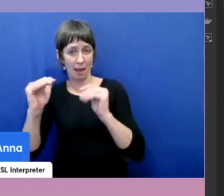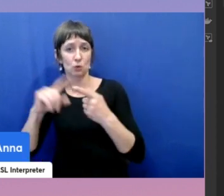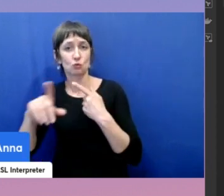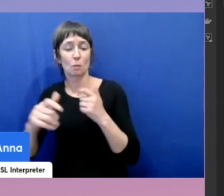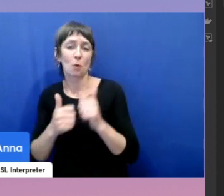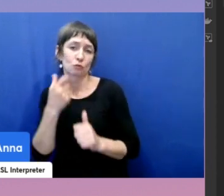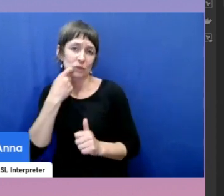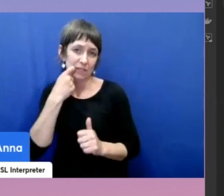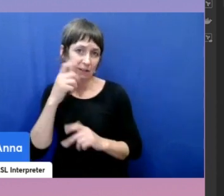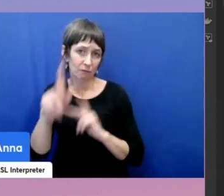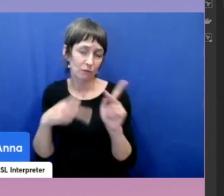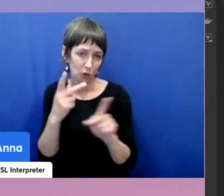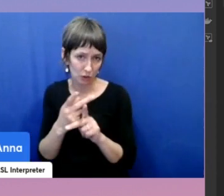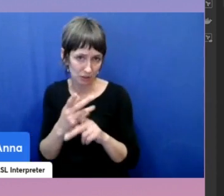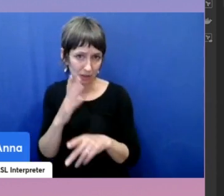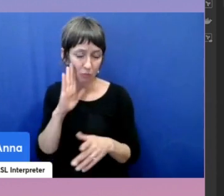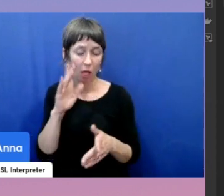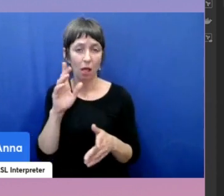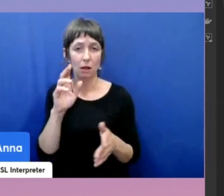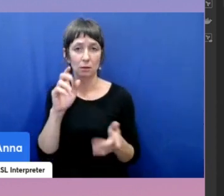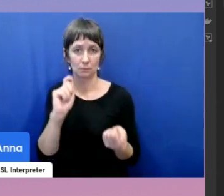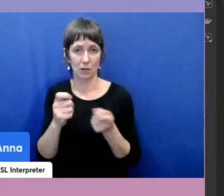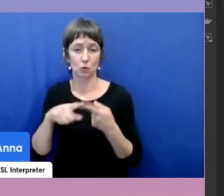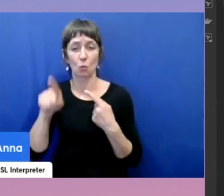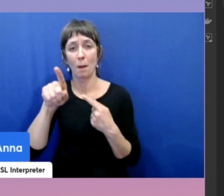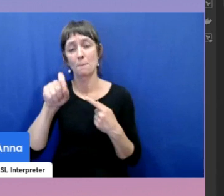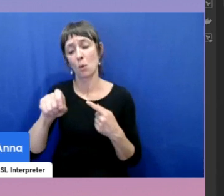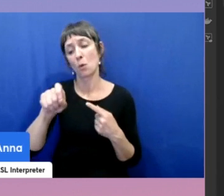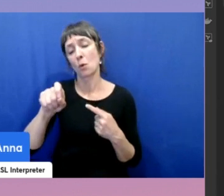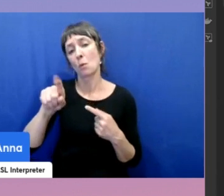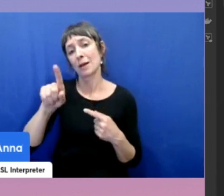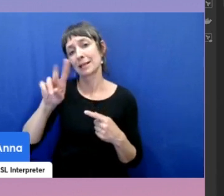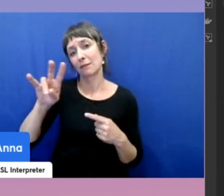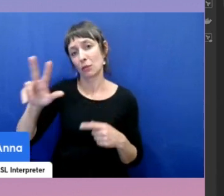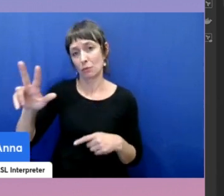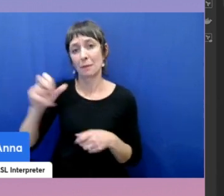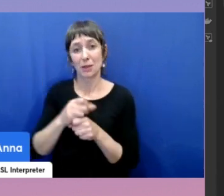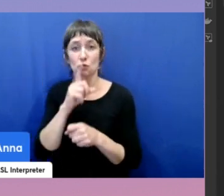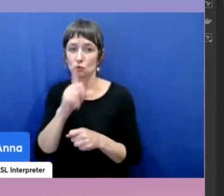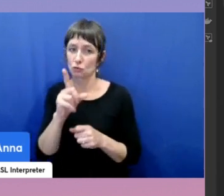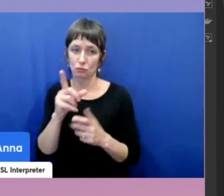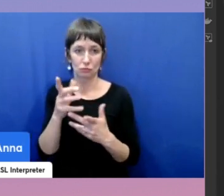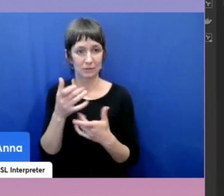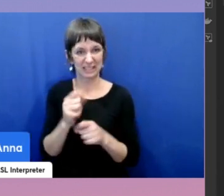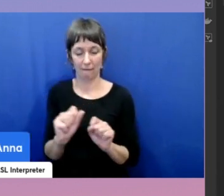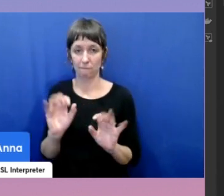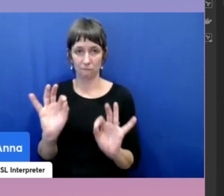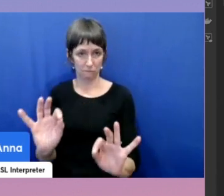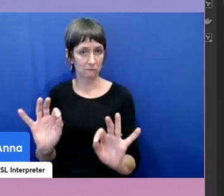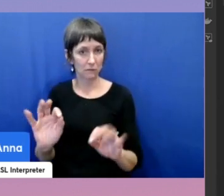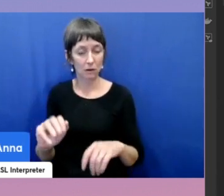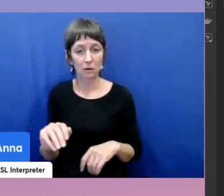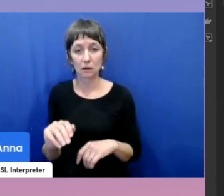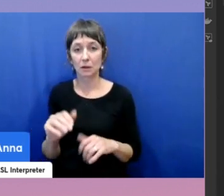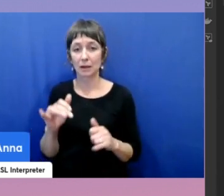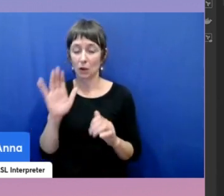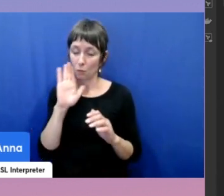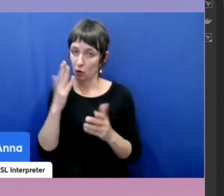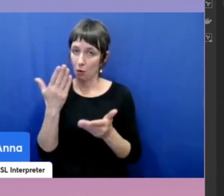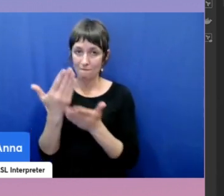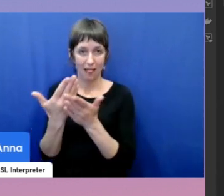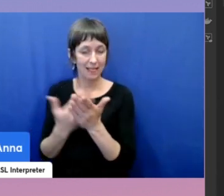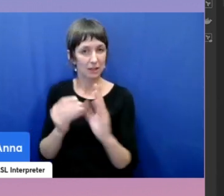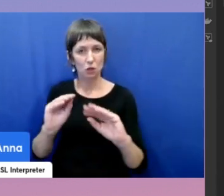So I'm going to put it to 1.7.3 and make that safe. So, we're good with there. And obviously I'm now going to validate that there's